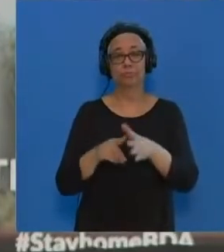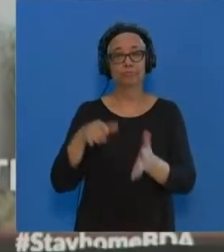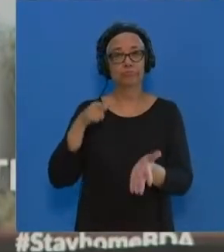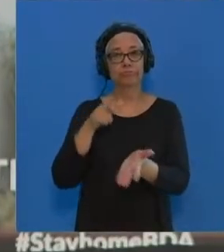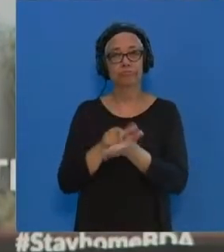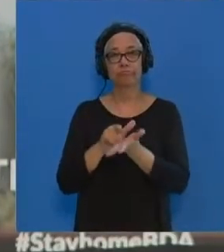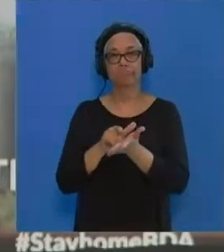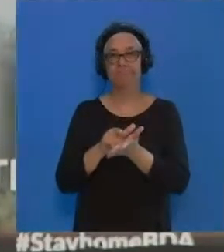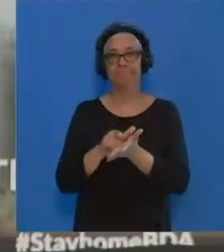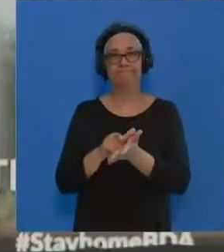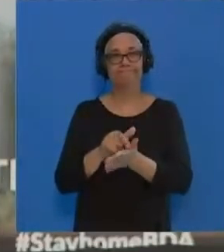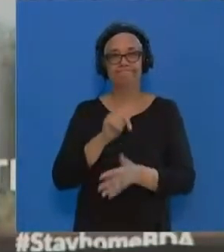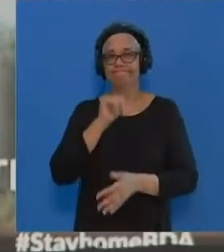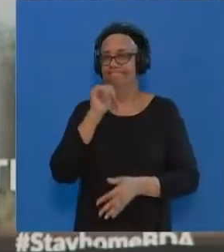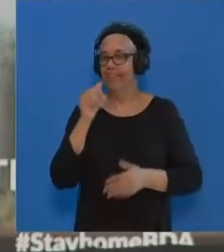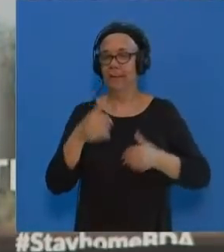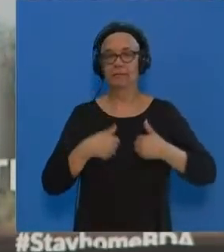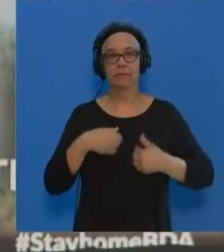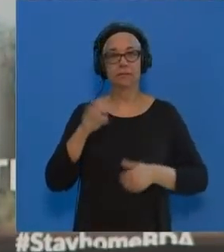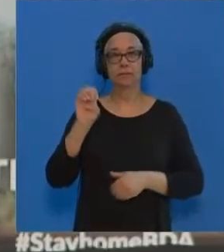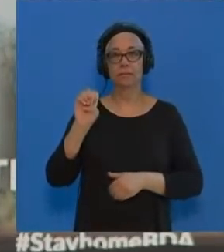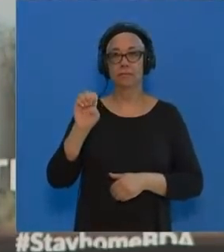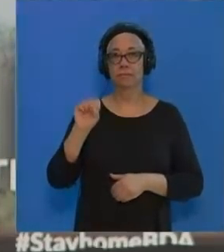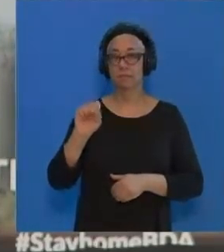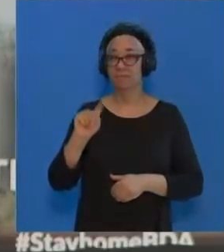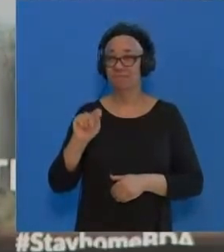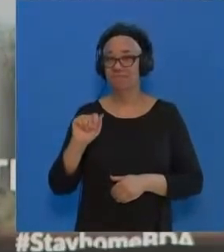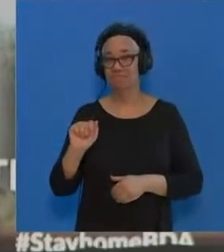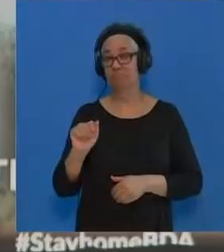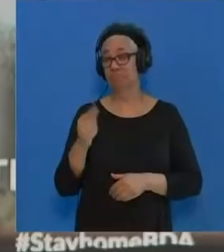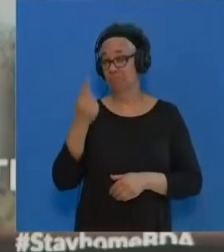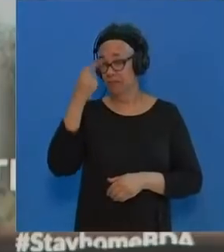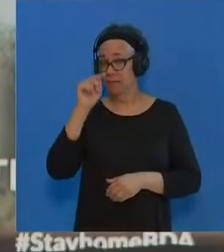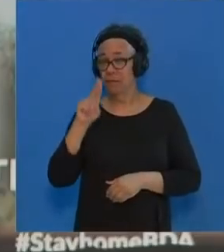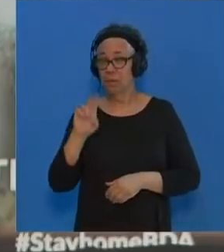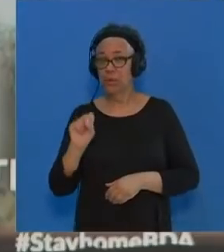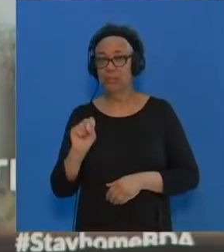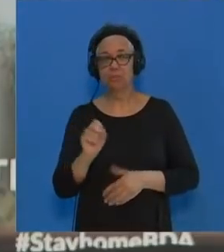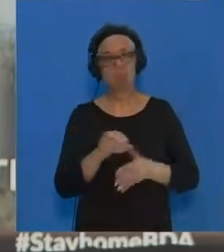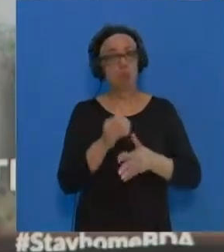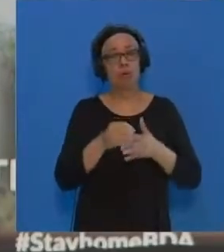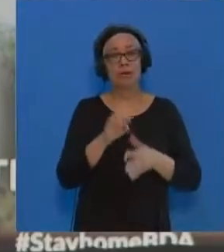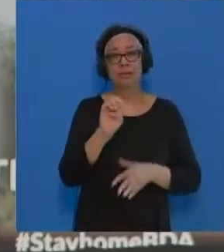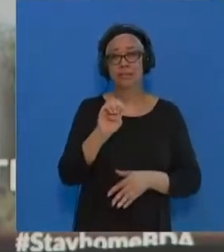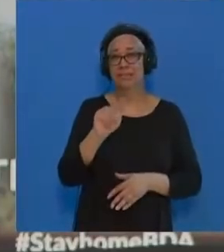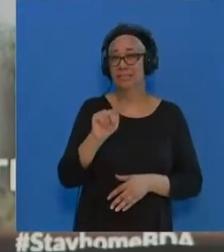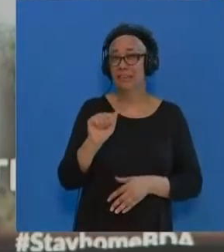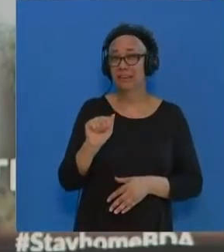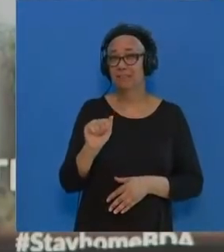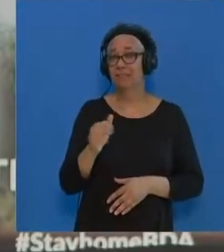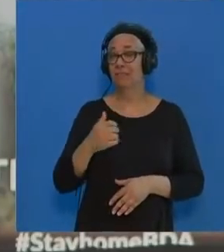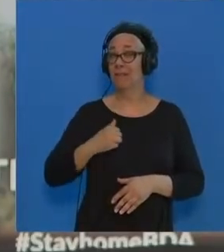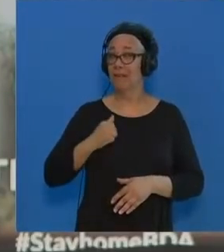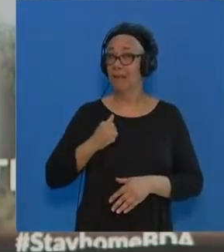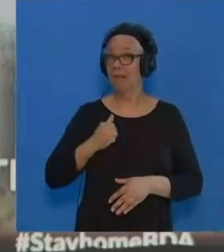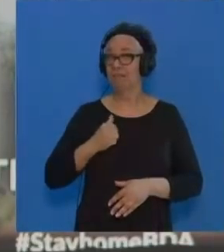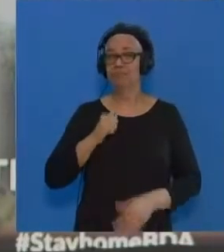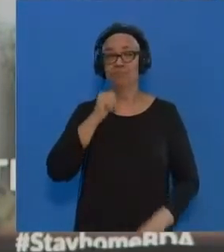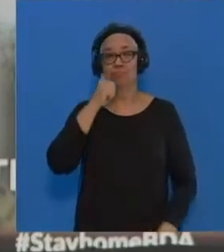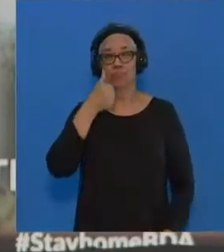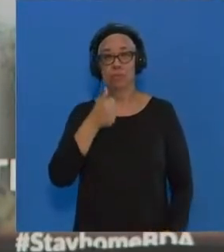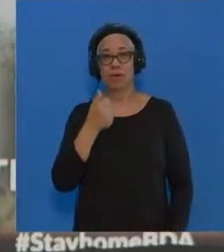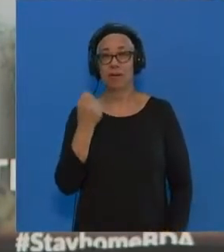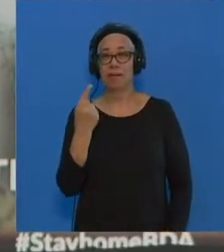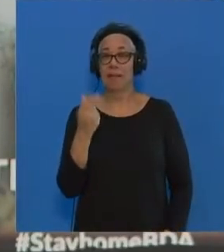they did not have their ESTA for the US or their ETA for Canada. Tomorrow at 11 a.m., Bermuda will launch